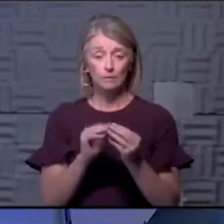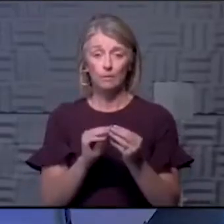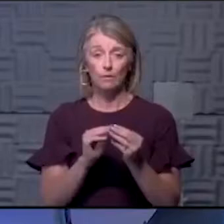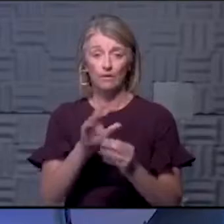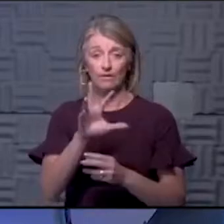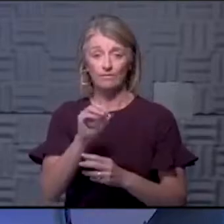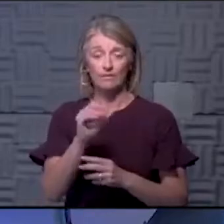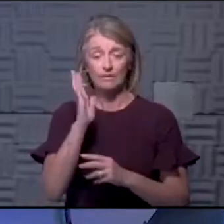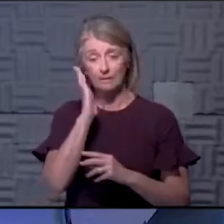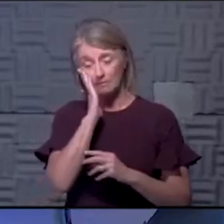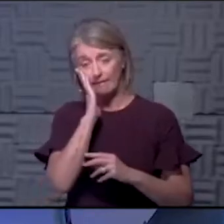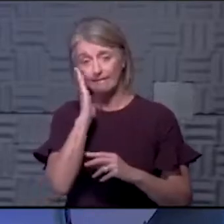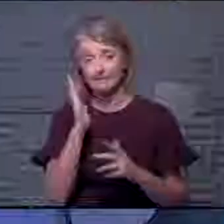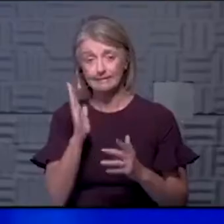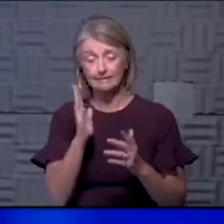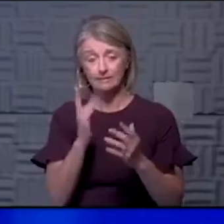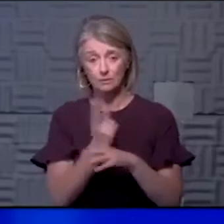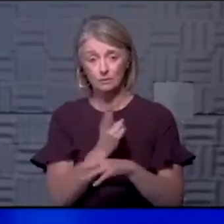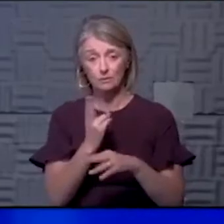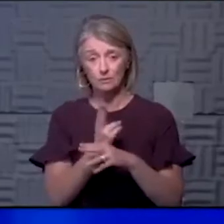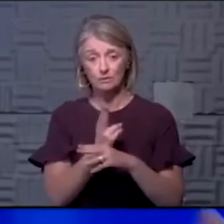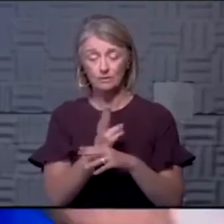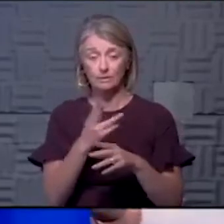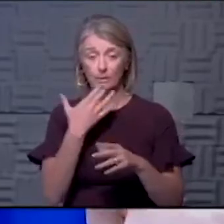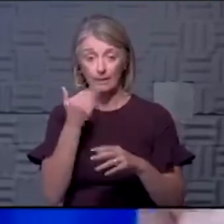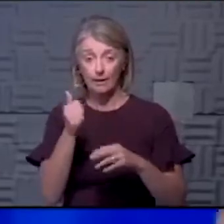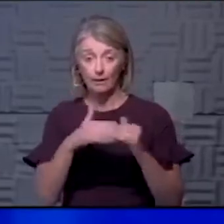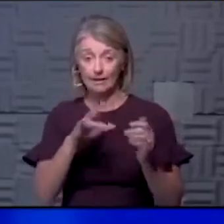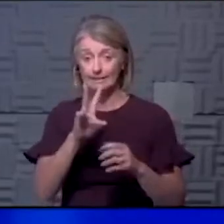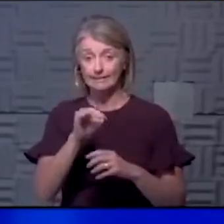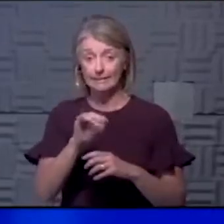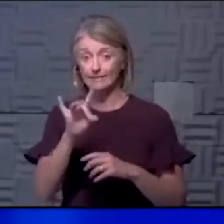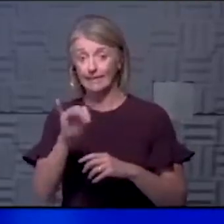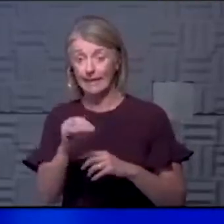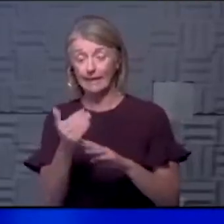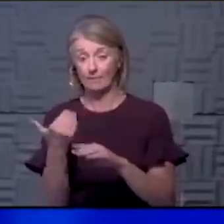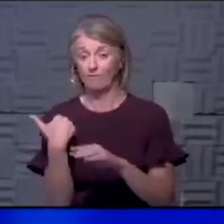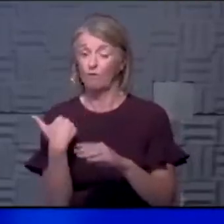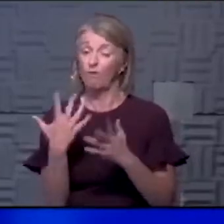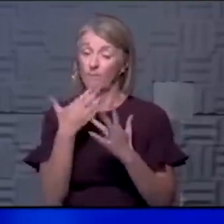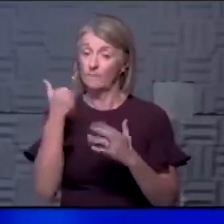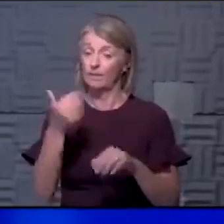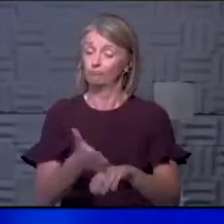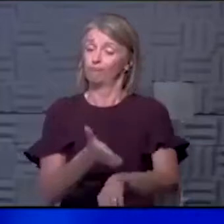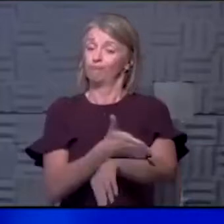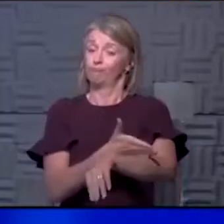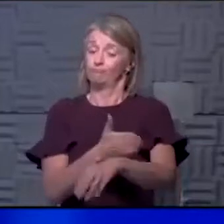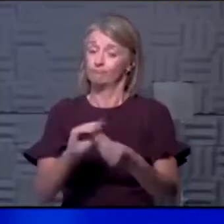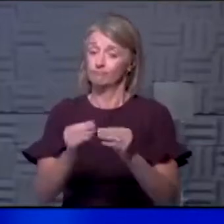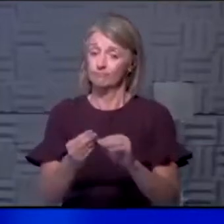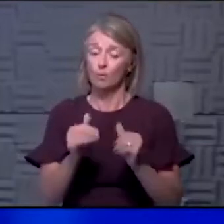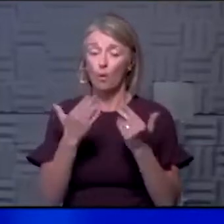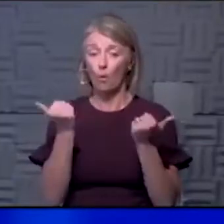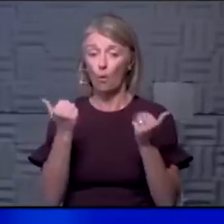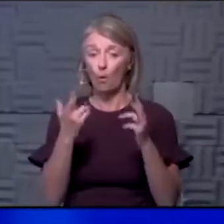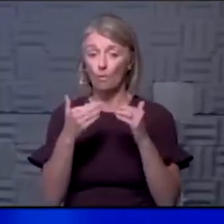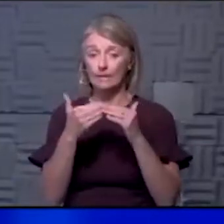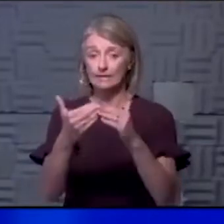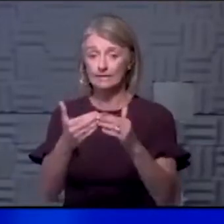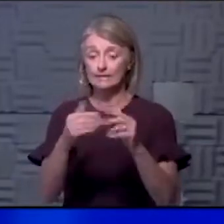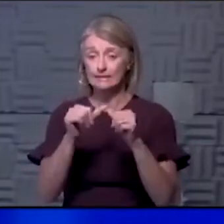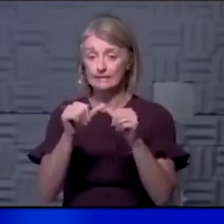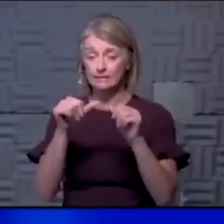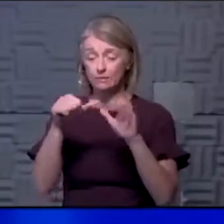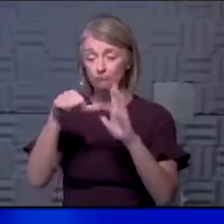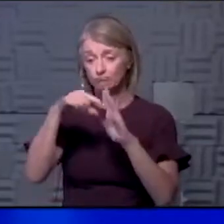of 50 beds, as you said, and that's still better than the 70 or 80 beds we were at one time. Yeah, so absolutely. We like this number better, and we hope it continues to go down. And the